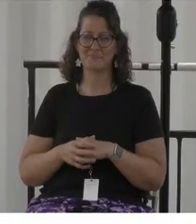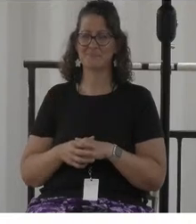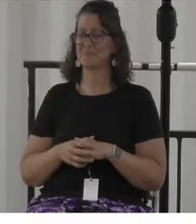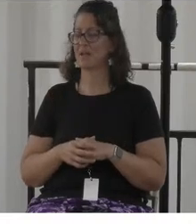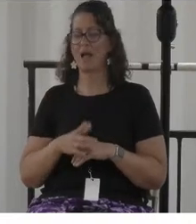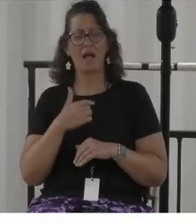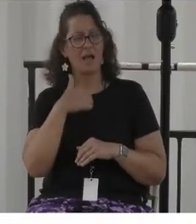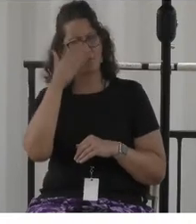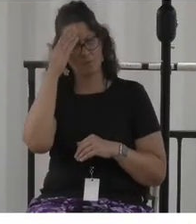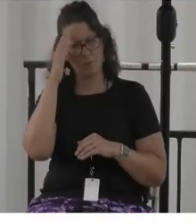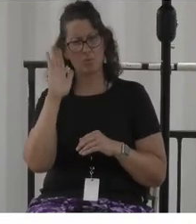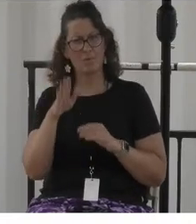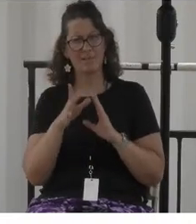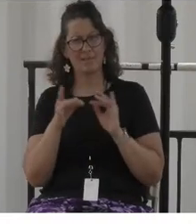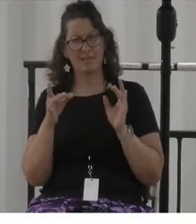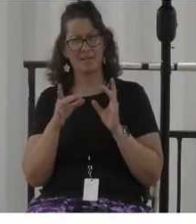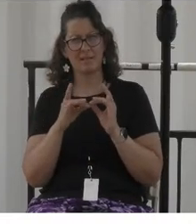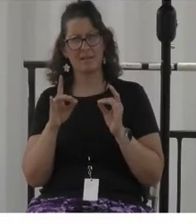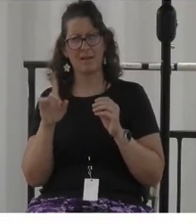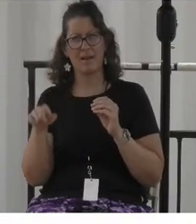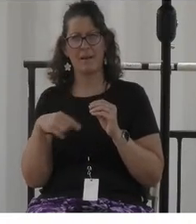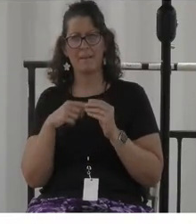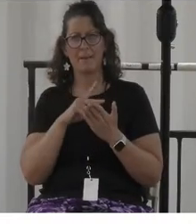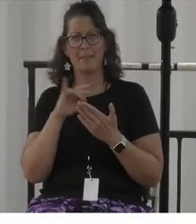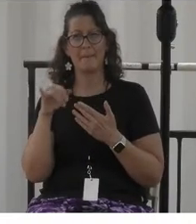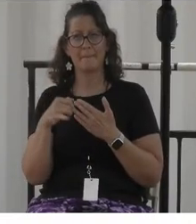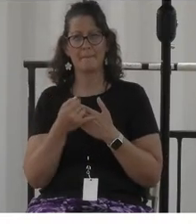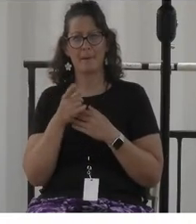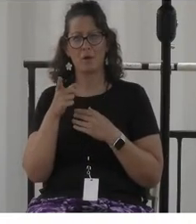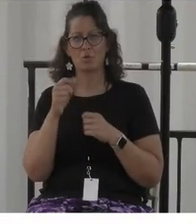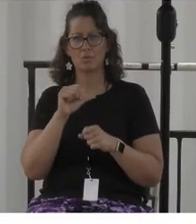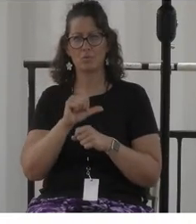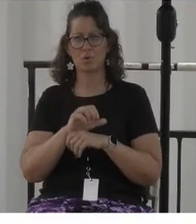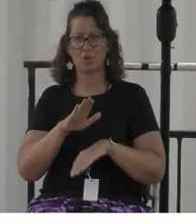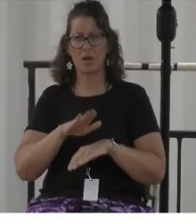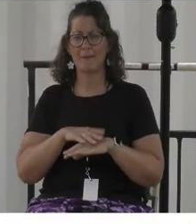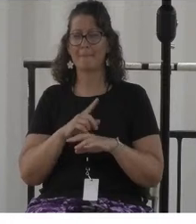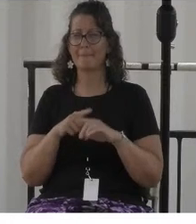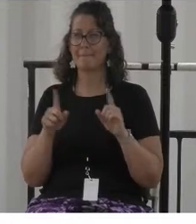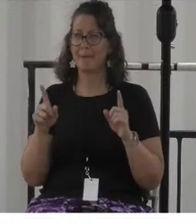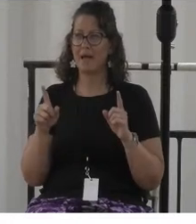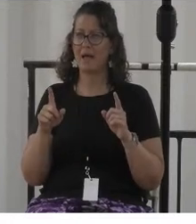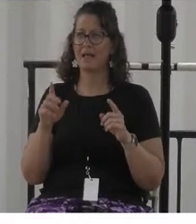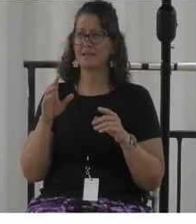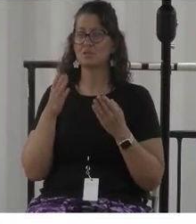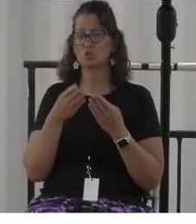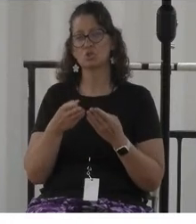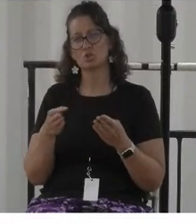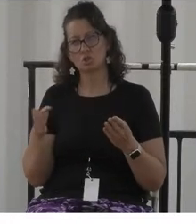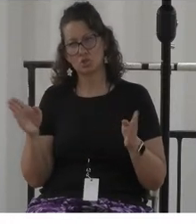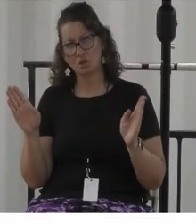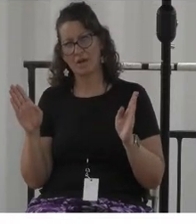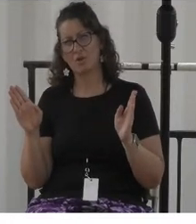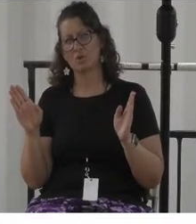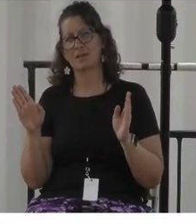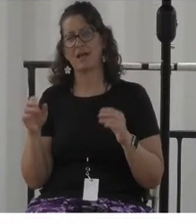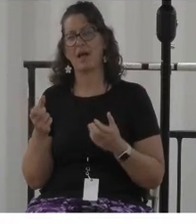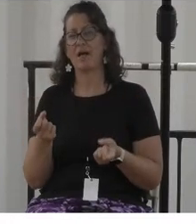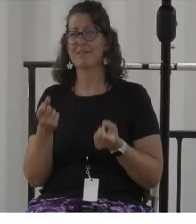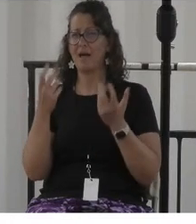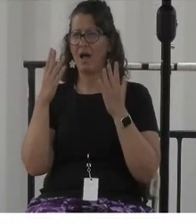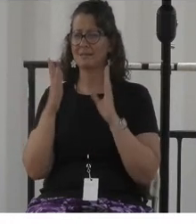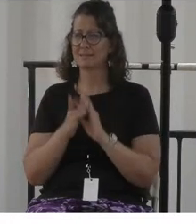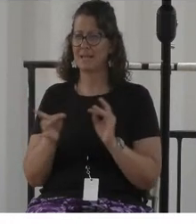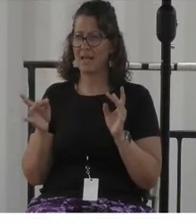I know you're going to talk a little bit more about some of the projects that you have worked on, but in the general sense, a lot is being